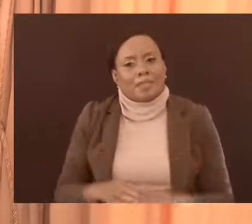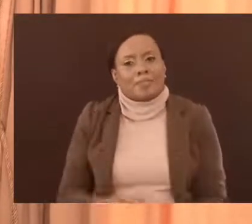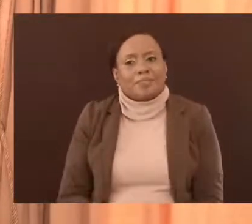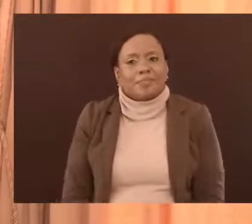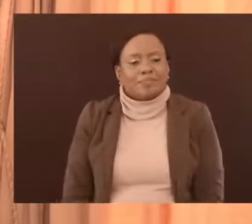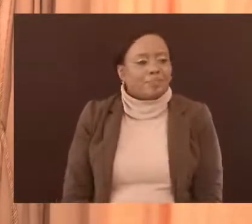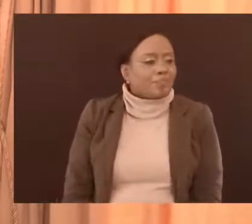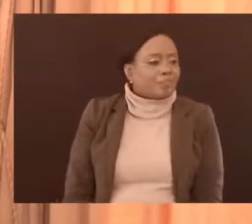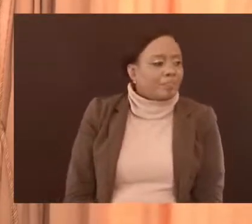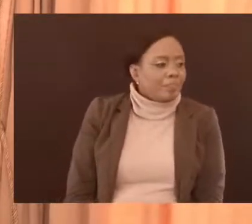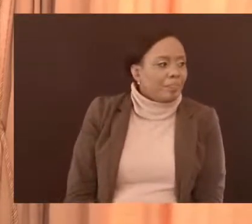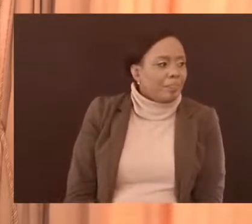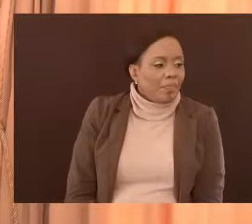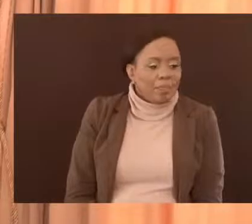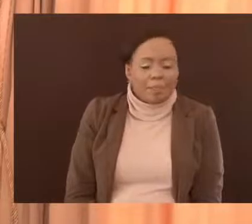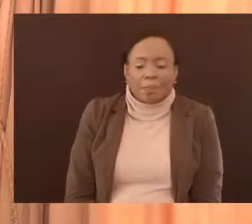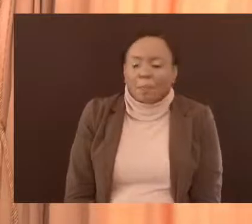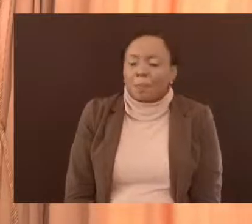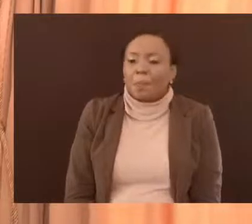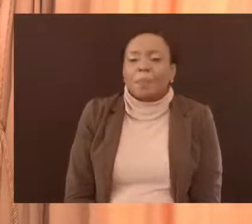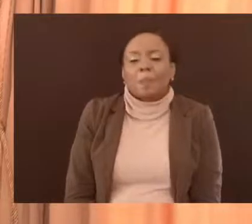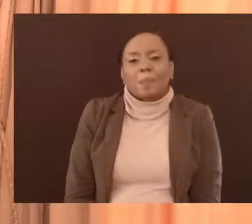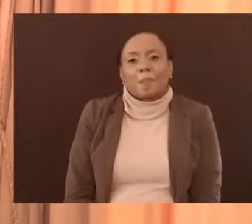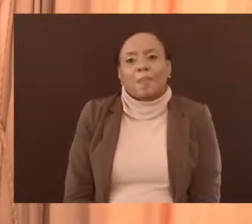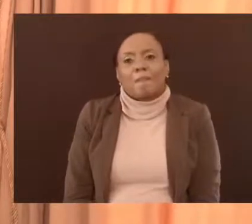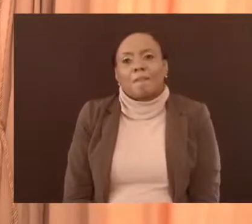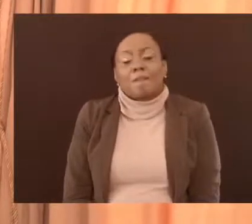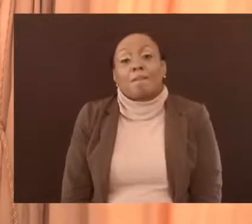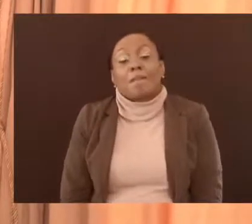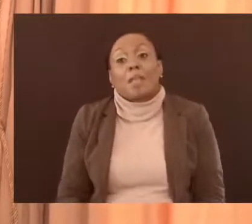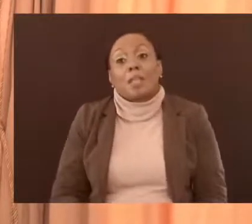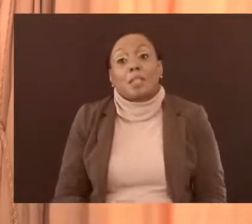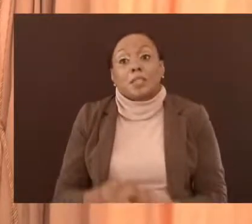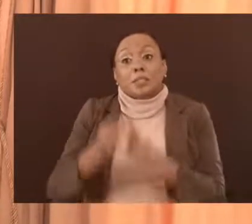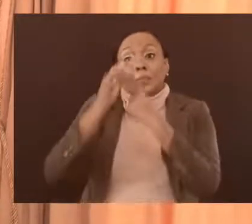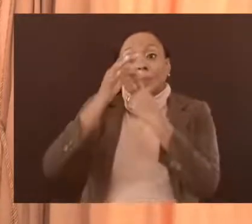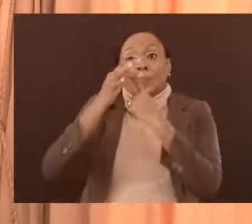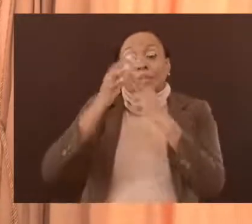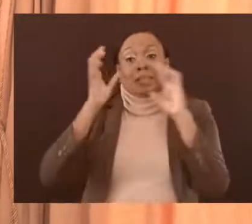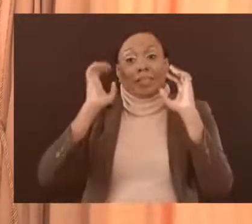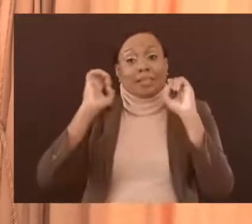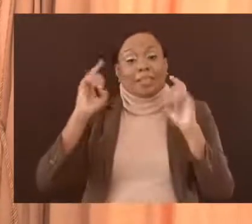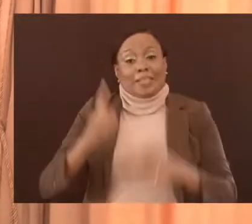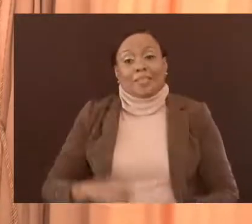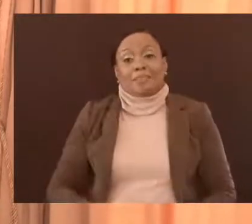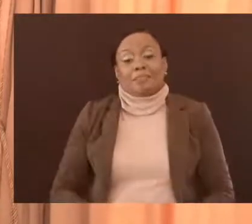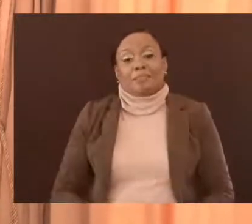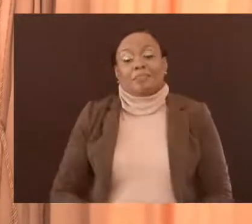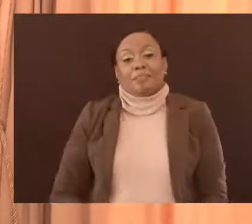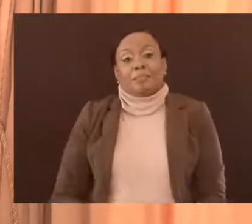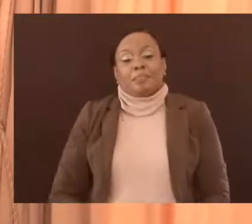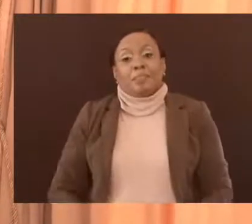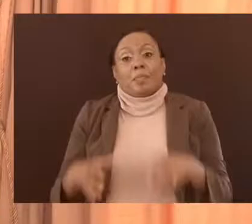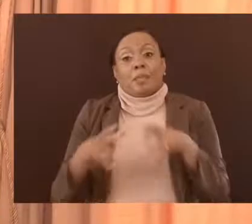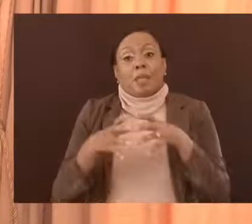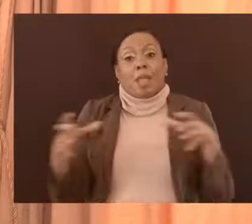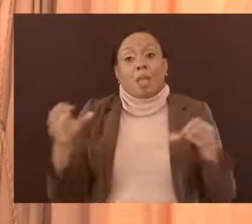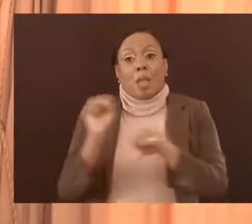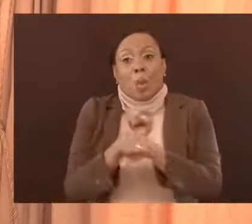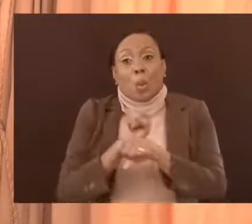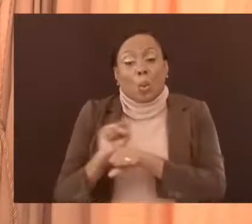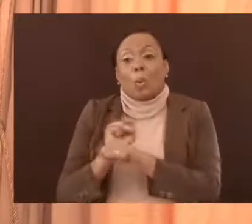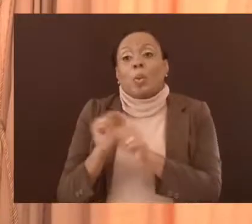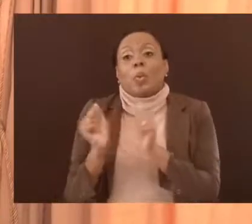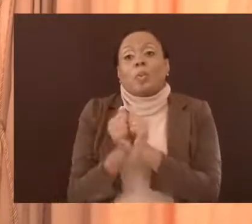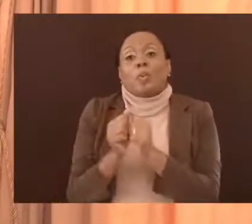As it relates to special education, much work was done by the teachers in that department over